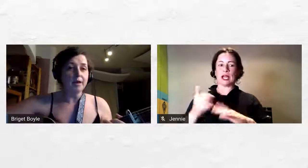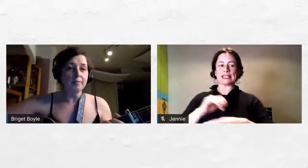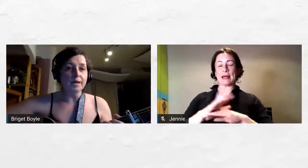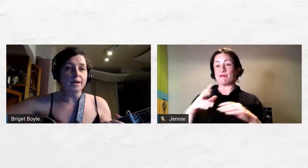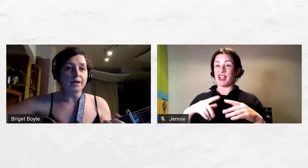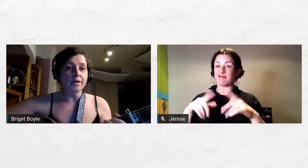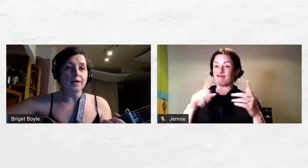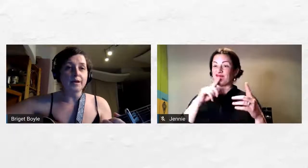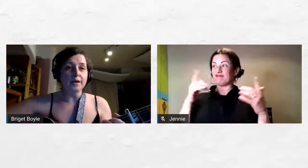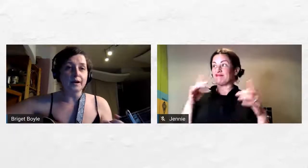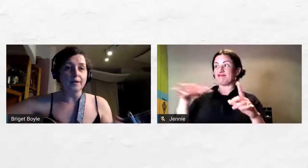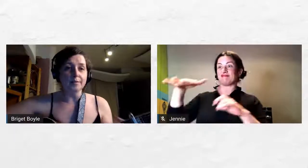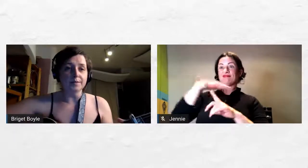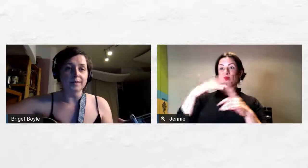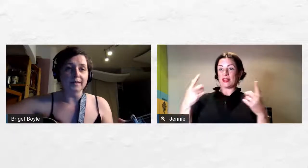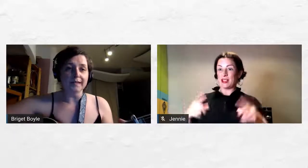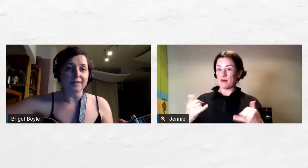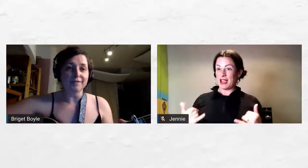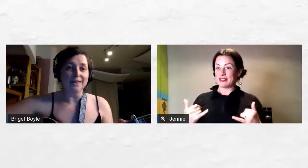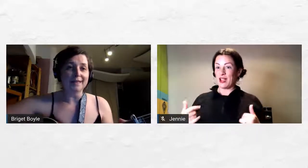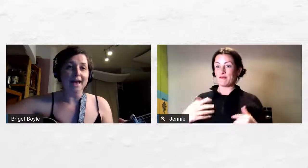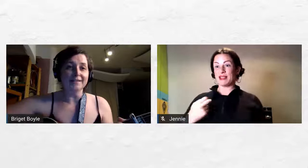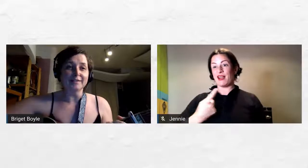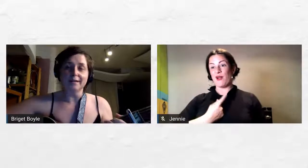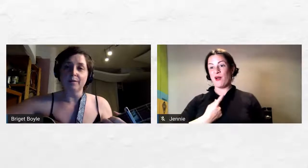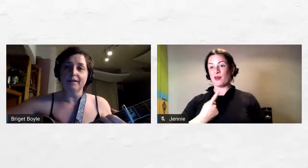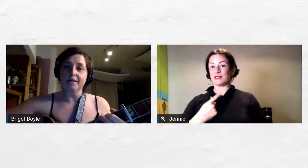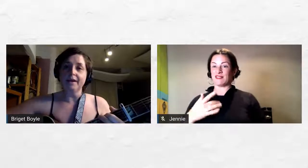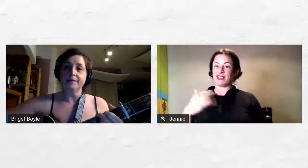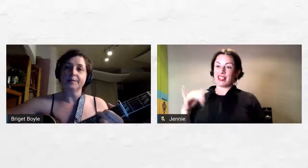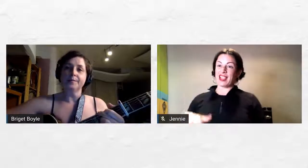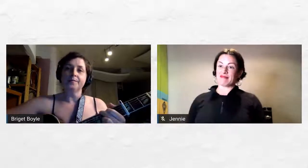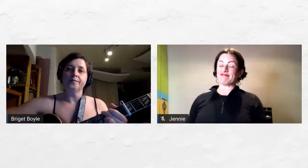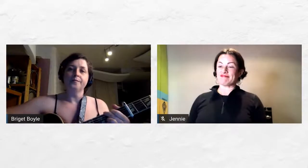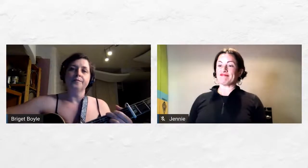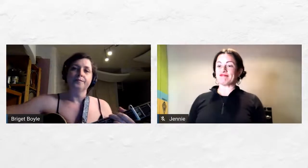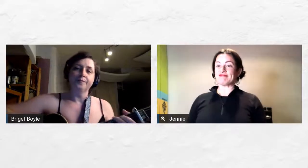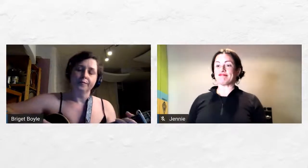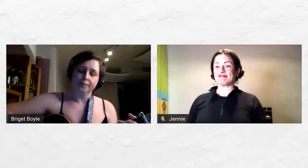happening right now and being alone and sort of feeling the weight of that.